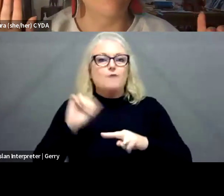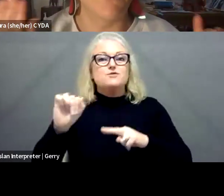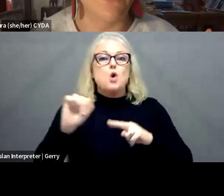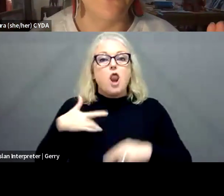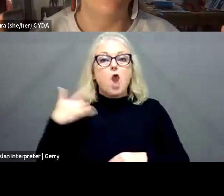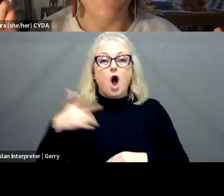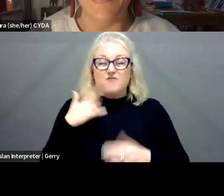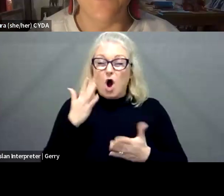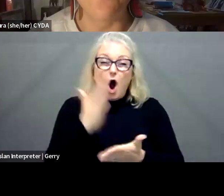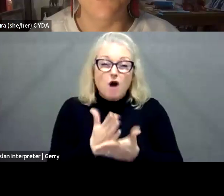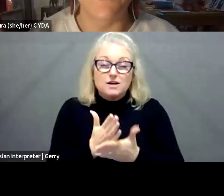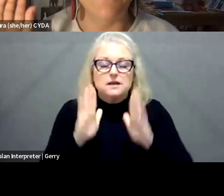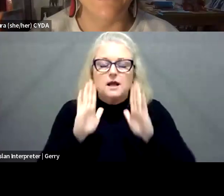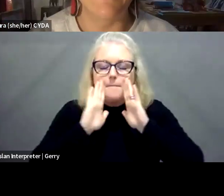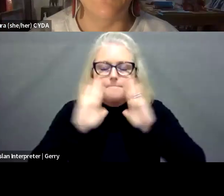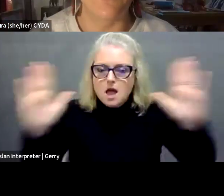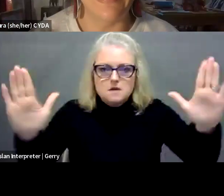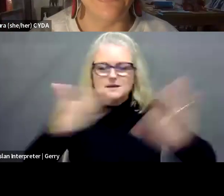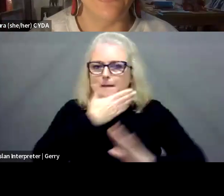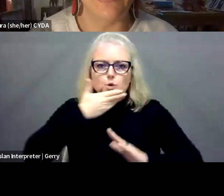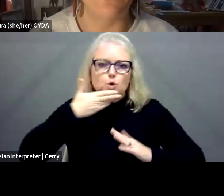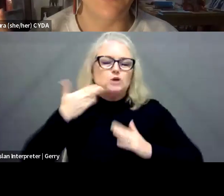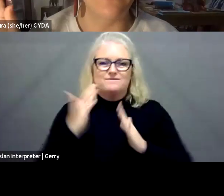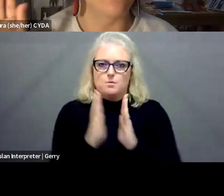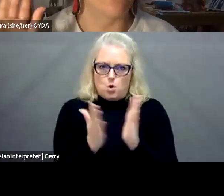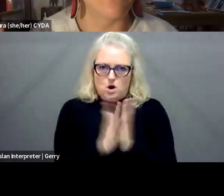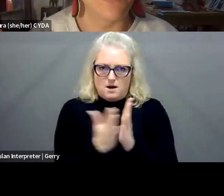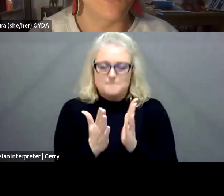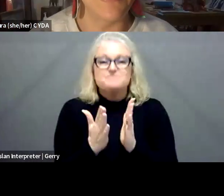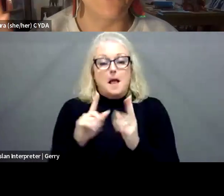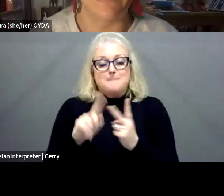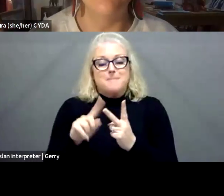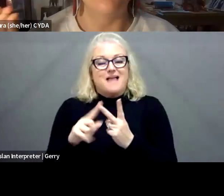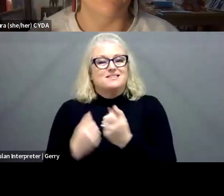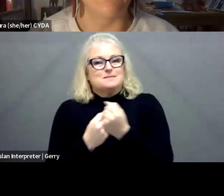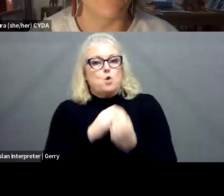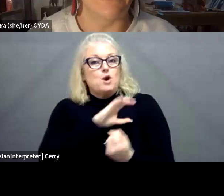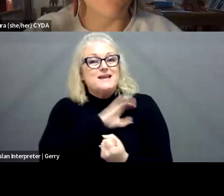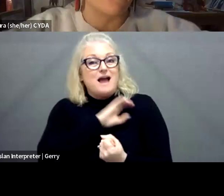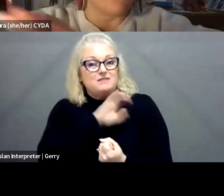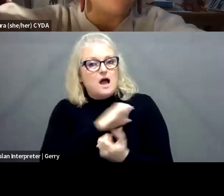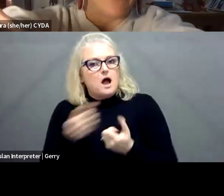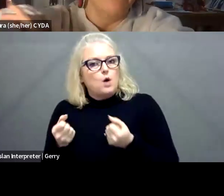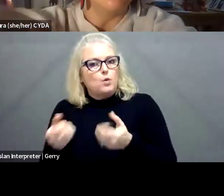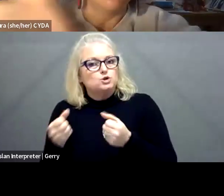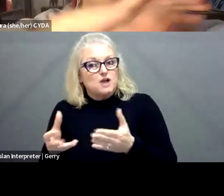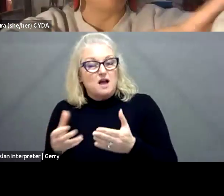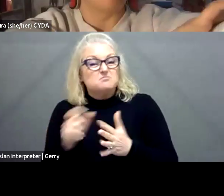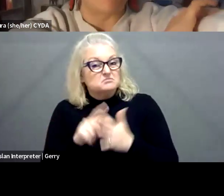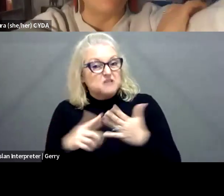rooftops. Beautiful. There's a supporting character who has a wheel who is a wheelchair user, and that was done really